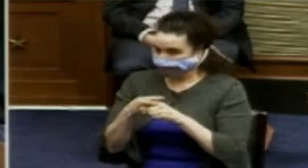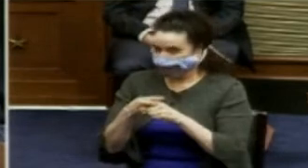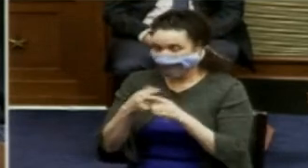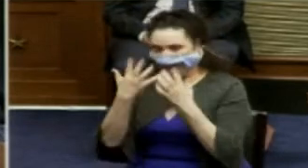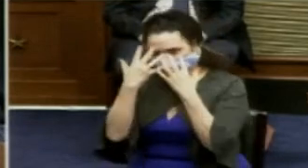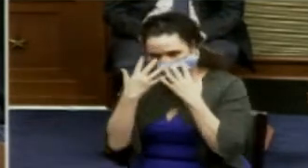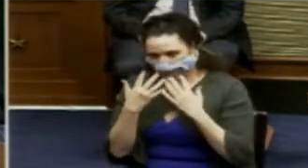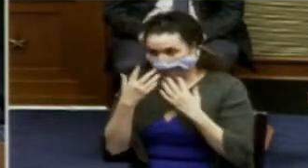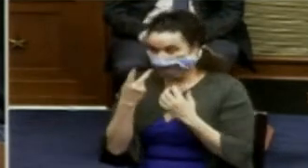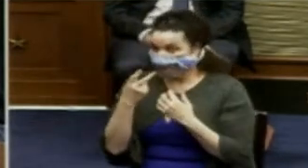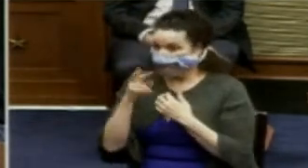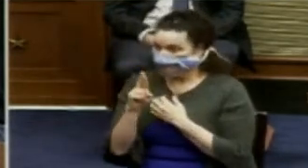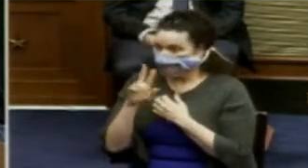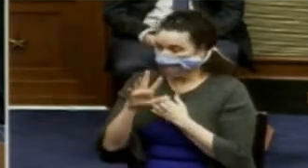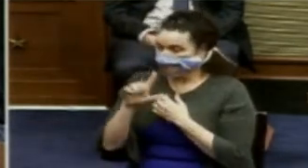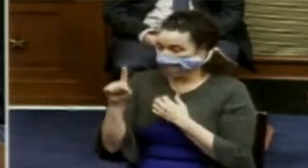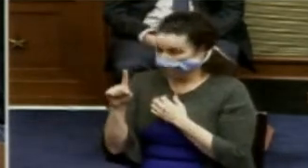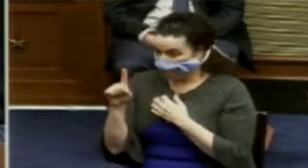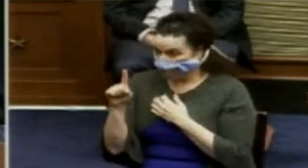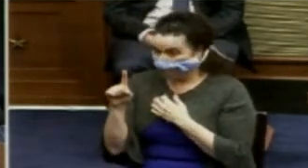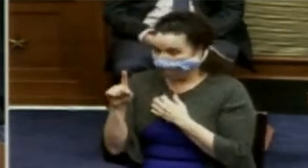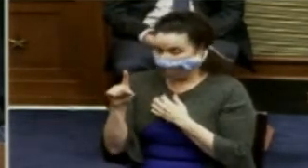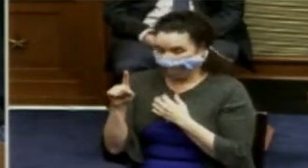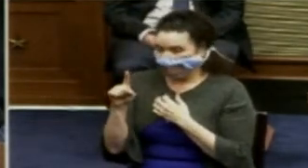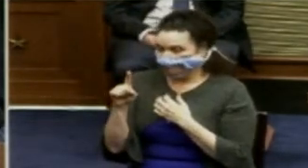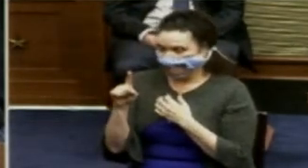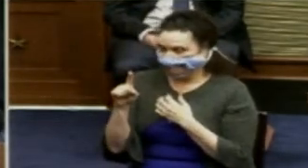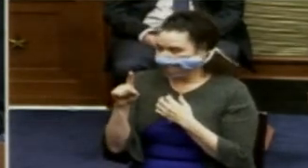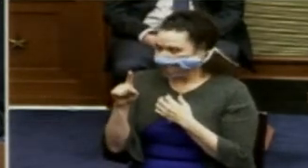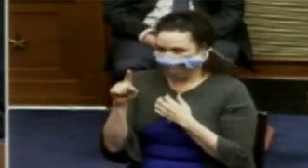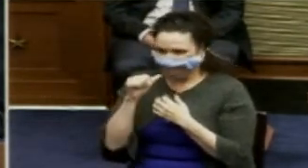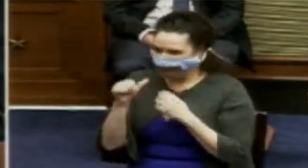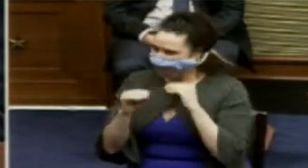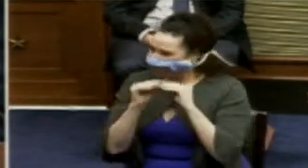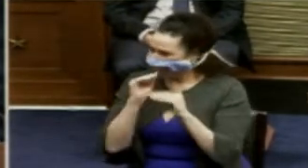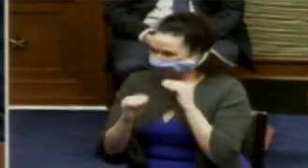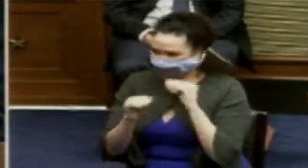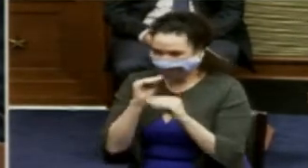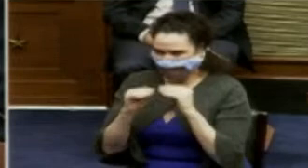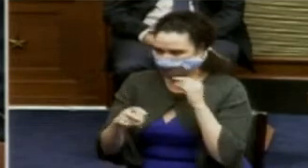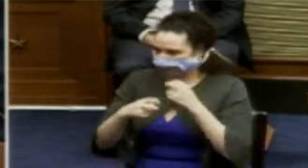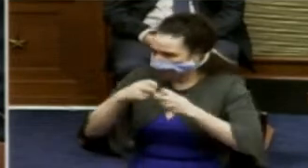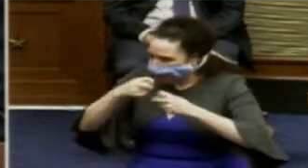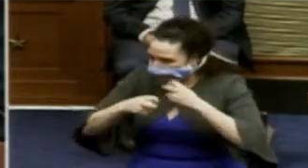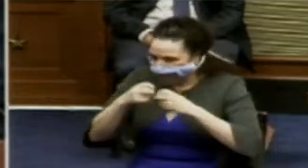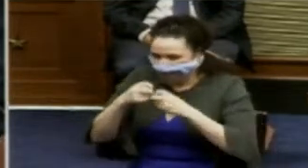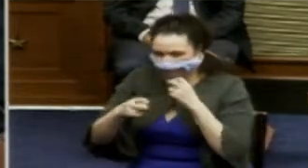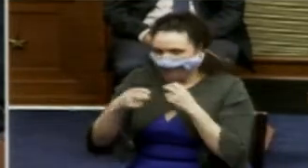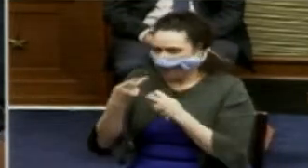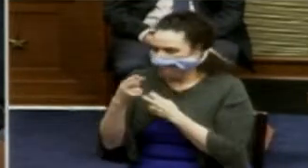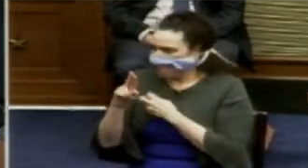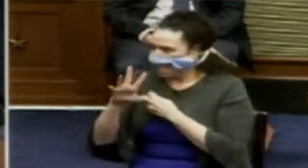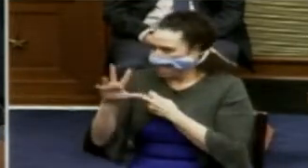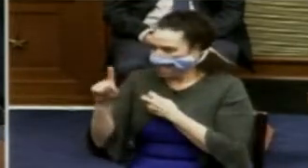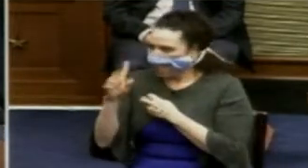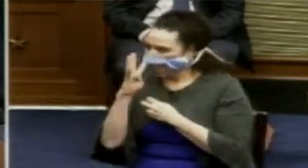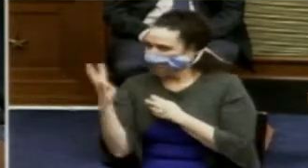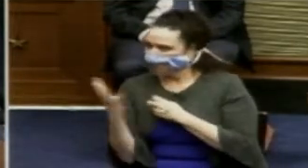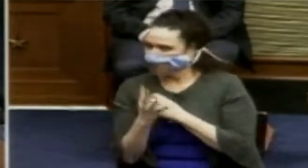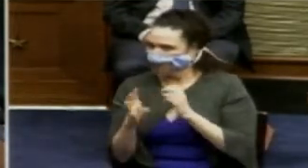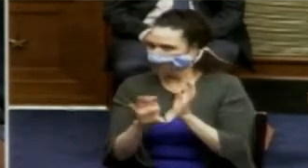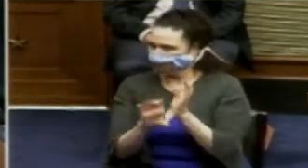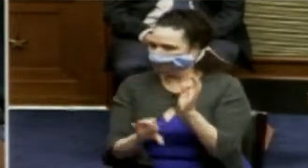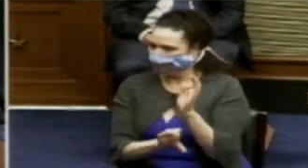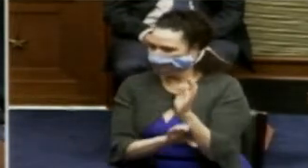51 seeks to deal with this problem in a wholly inadequate and itself unconstitutional manner. It seeks to nullify